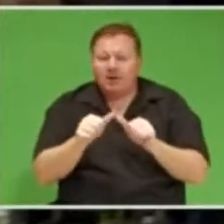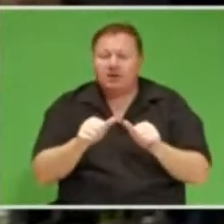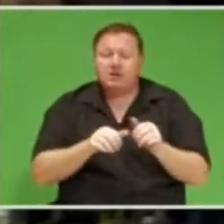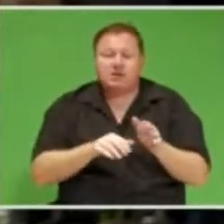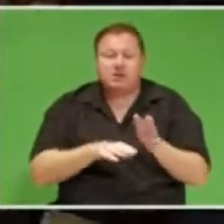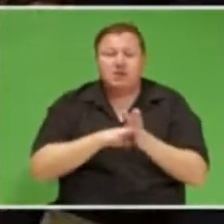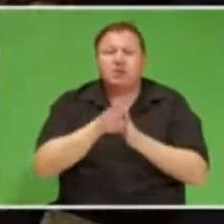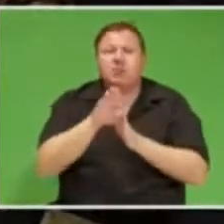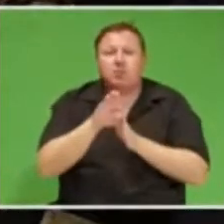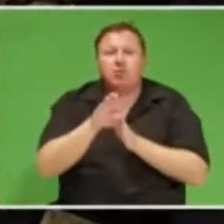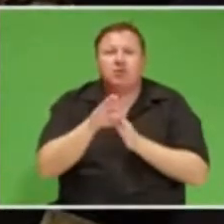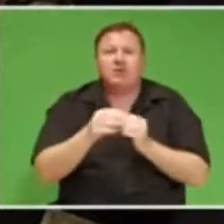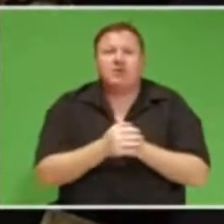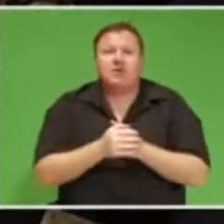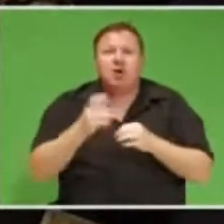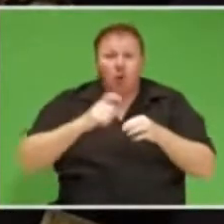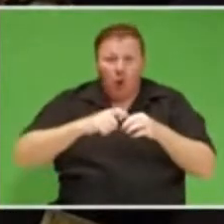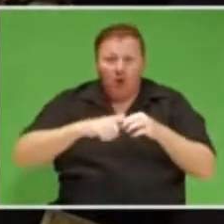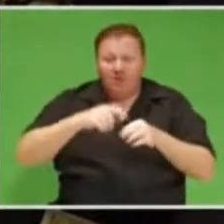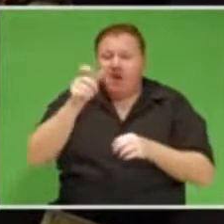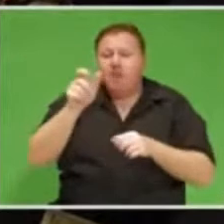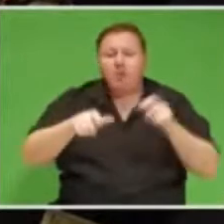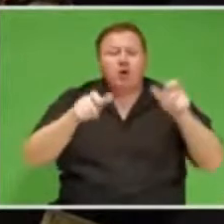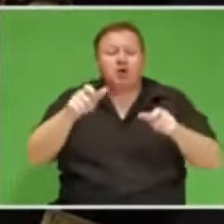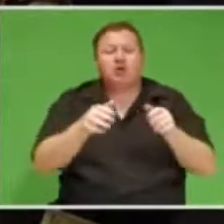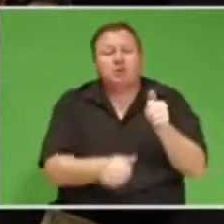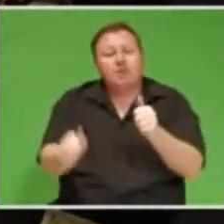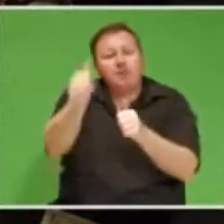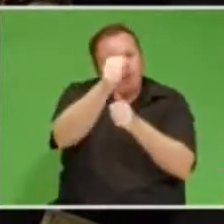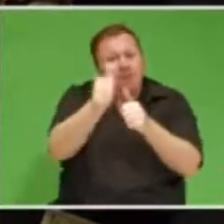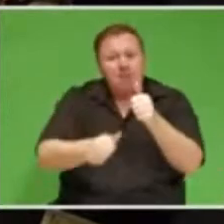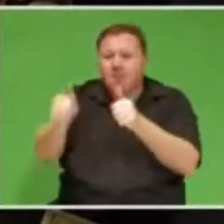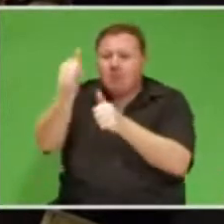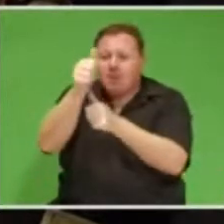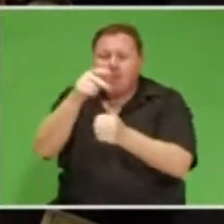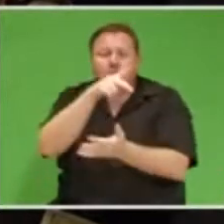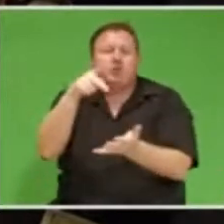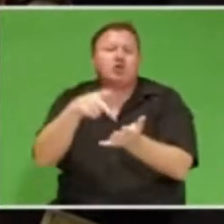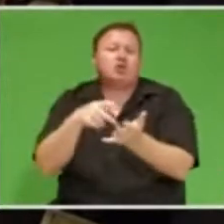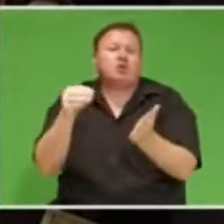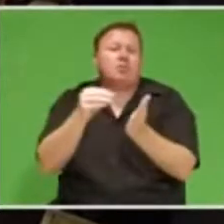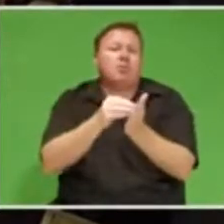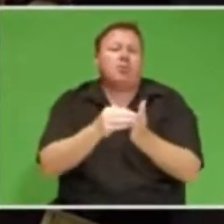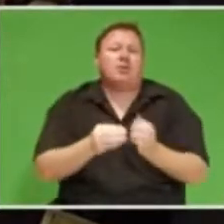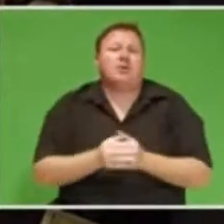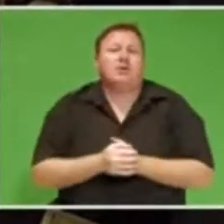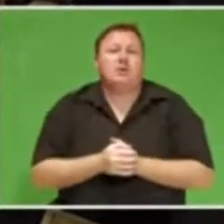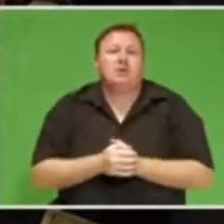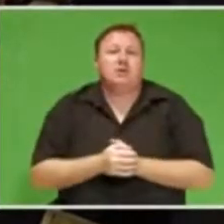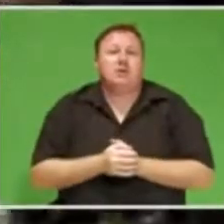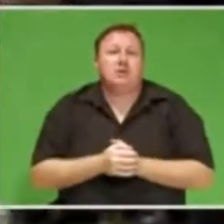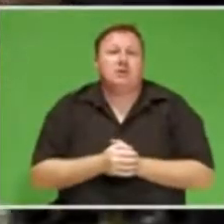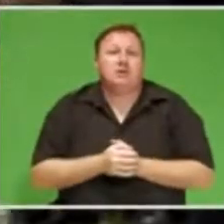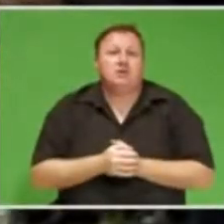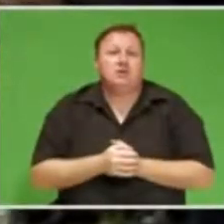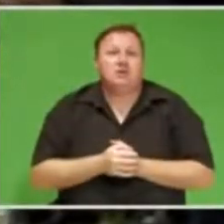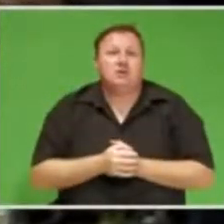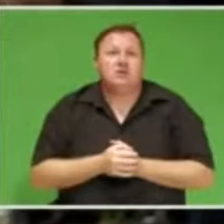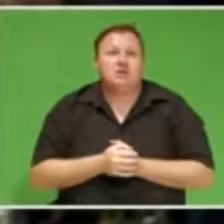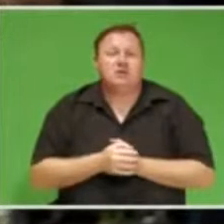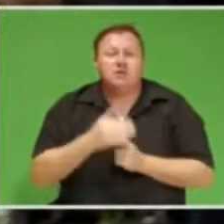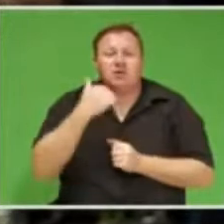senior management positions and to move towards creating a single harmonized